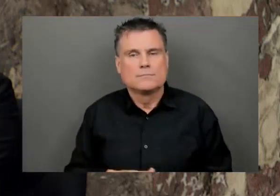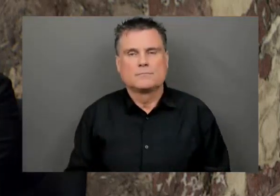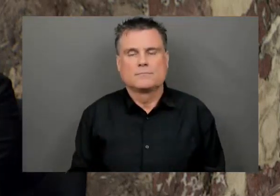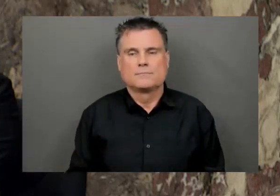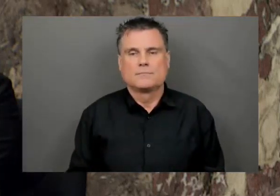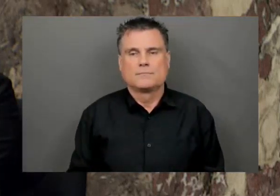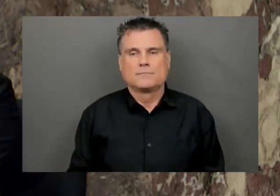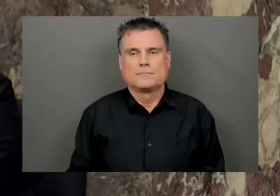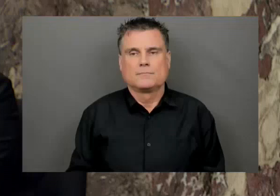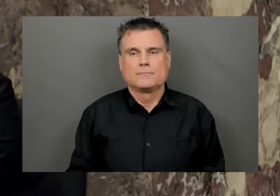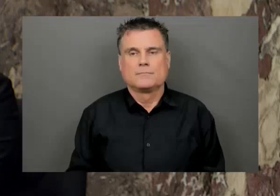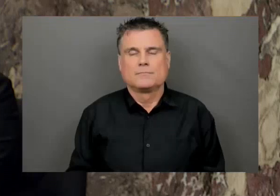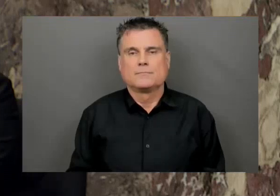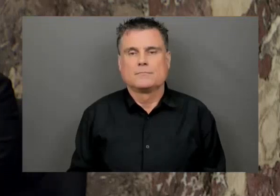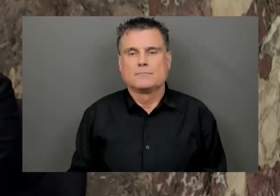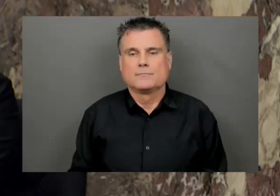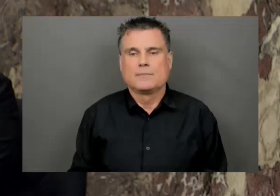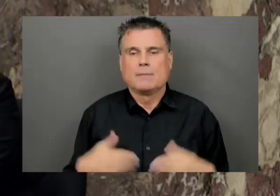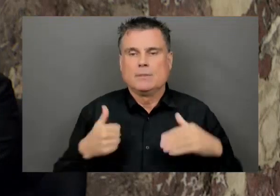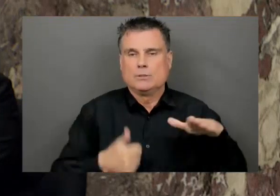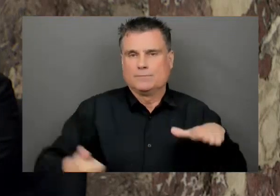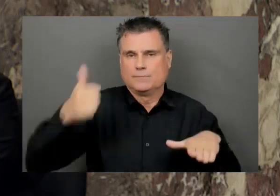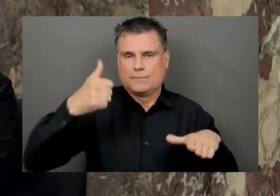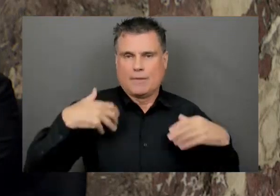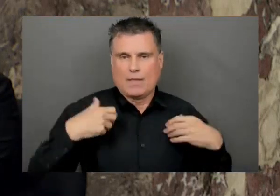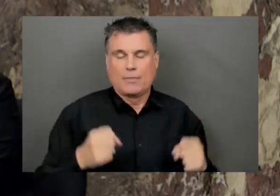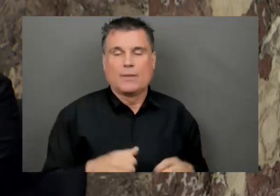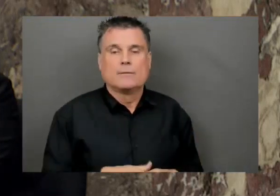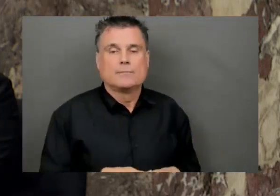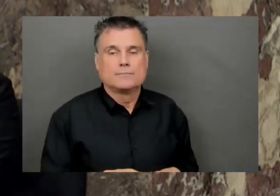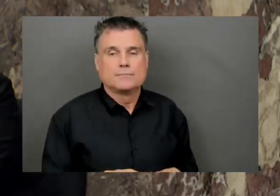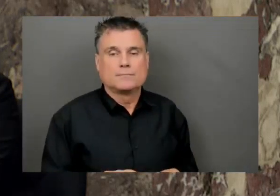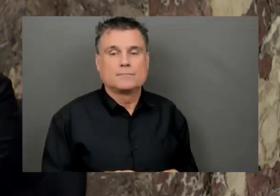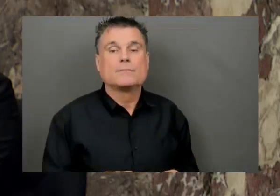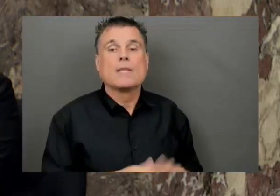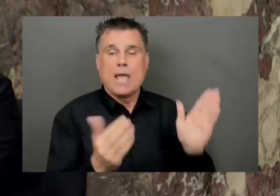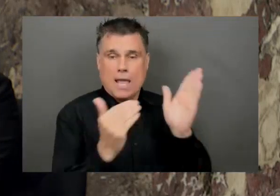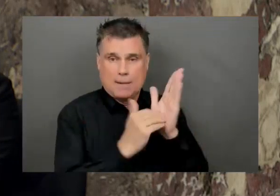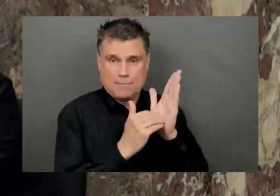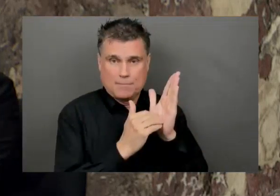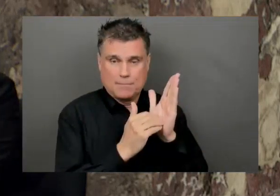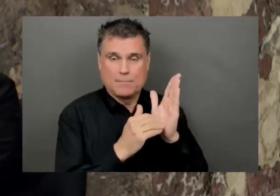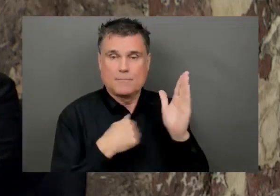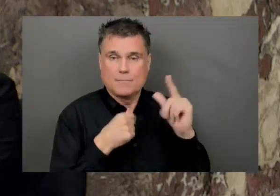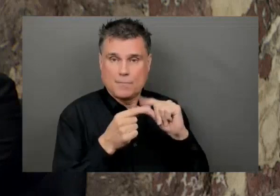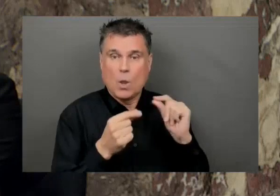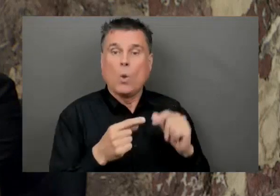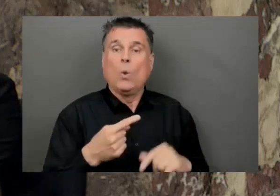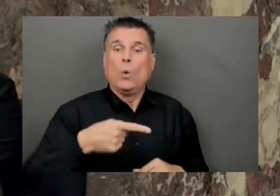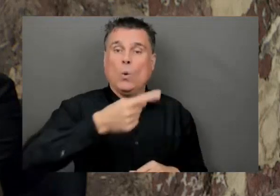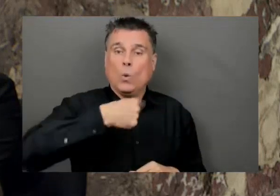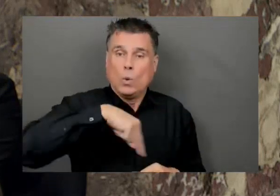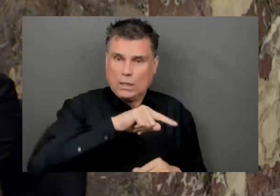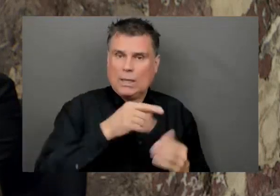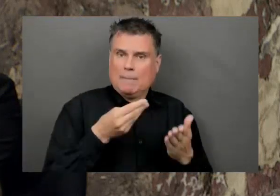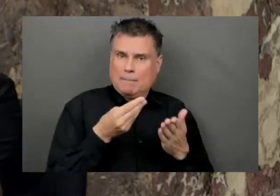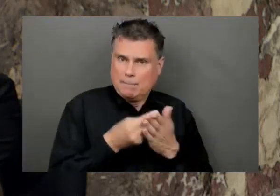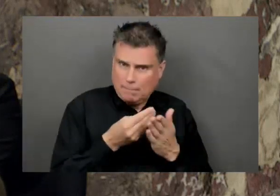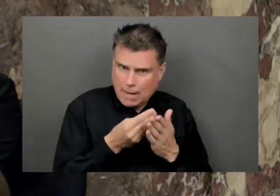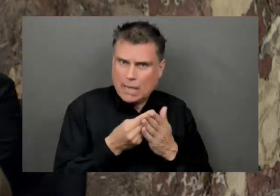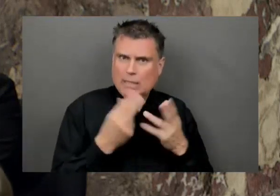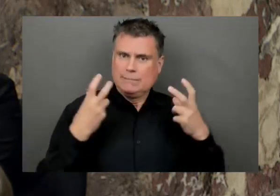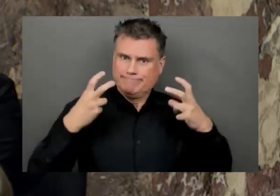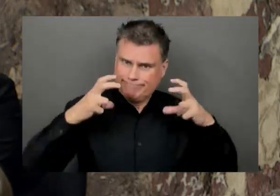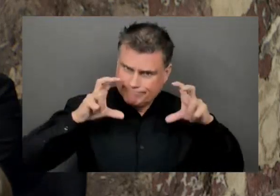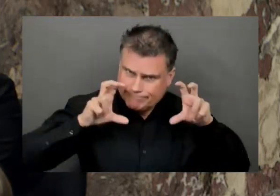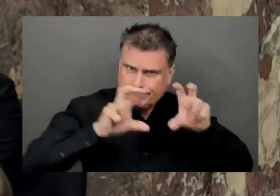unprecedented investments at Nanaimo Regional General Hospital because of the very needs identified by the honourable member. We're also having,